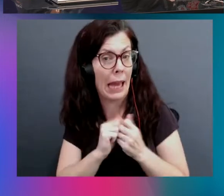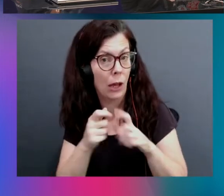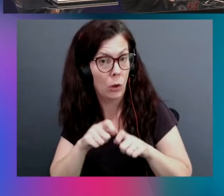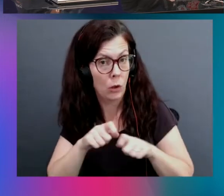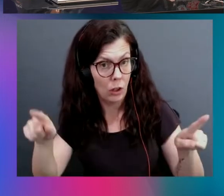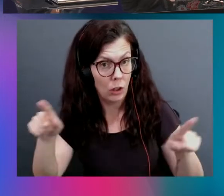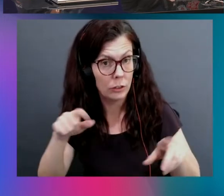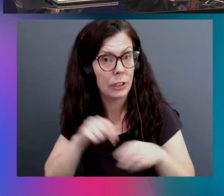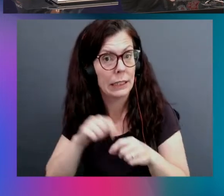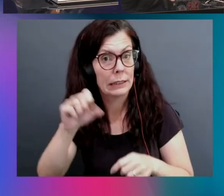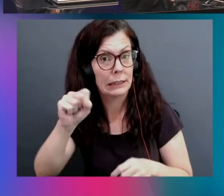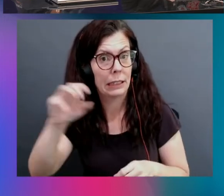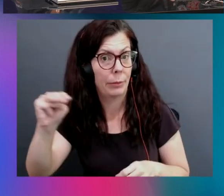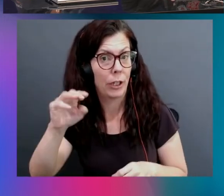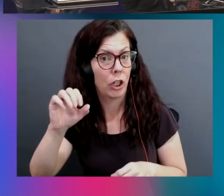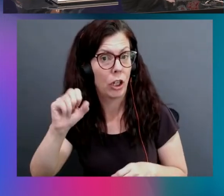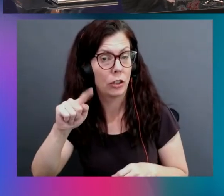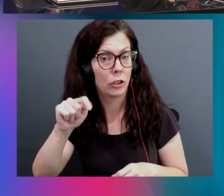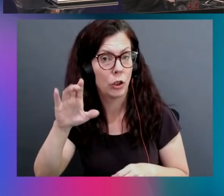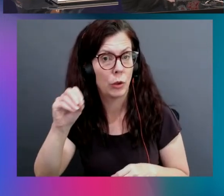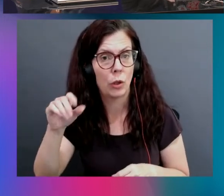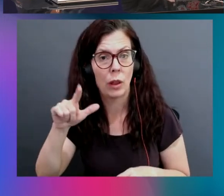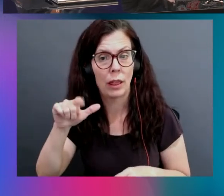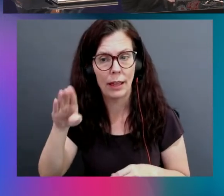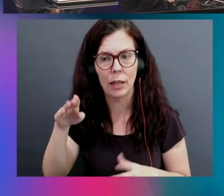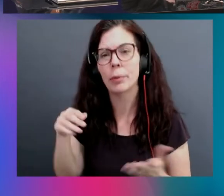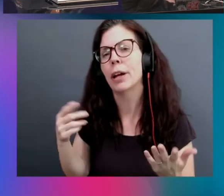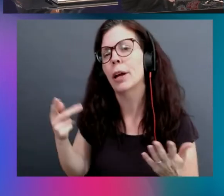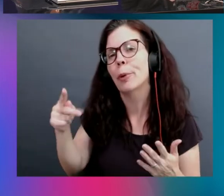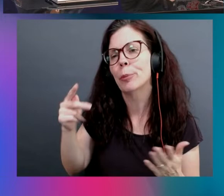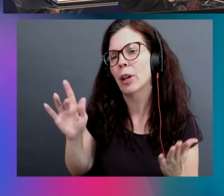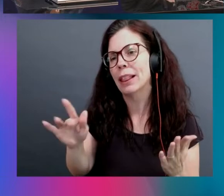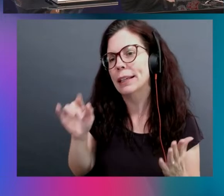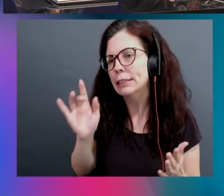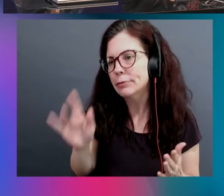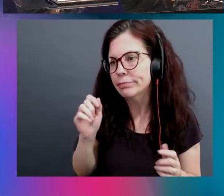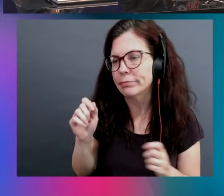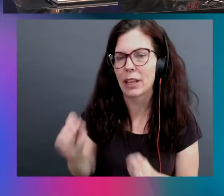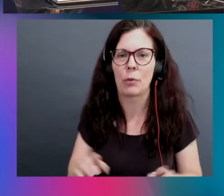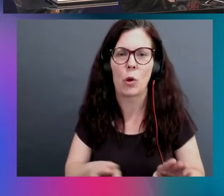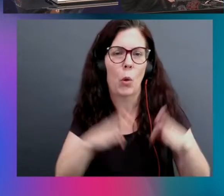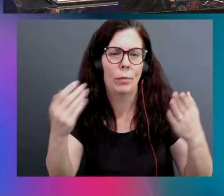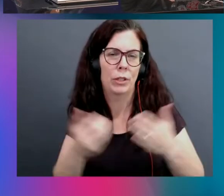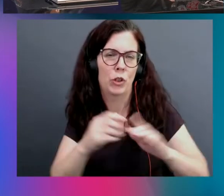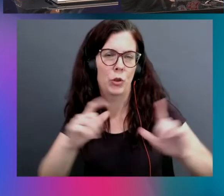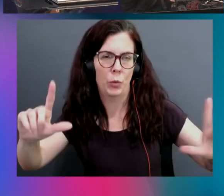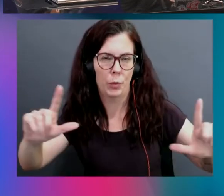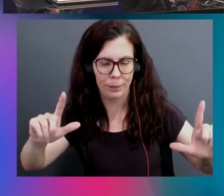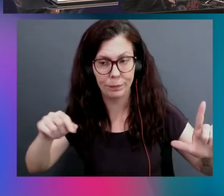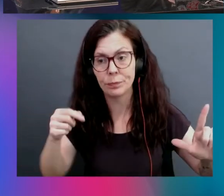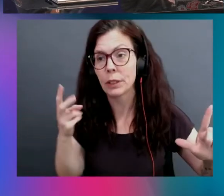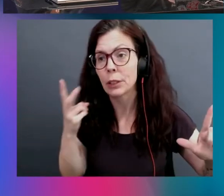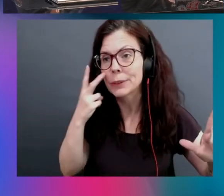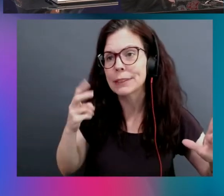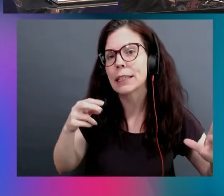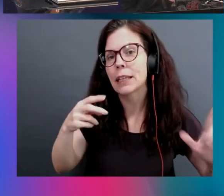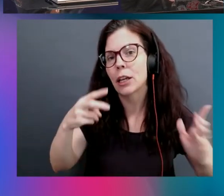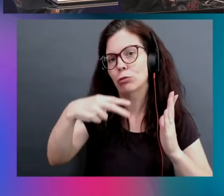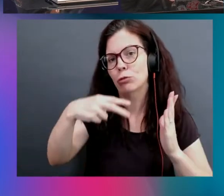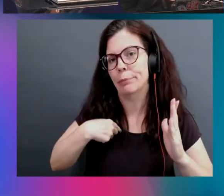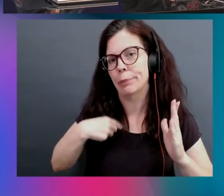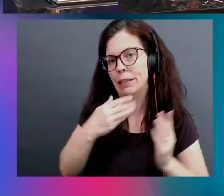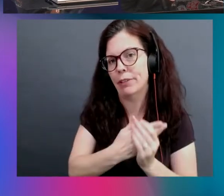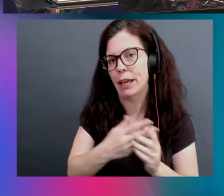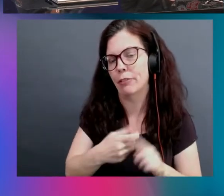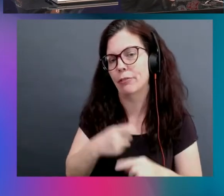Lab is really to just click on the little purple link. I'm going to open it in a new window. And you'll see the README file from the GitHub